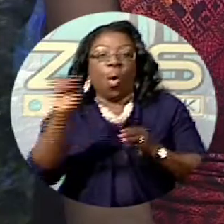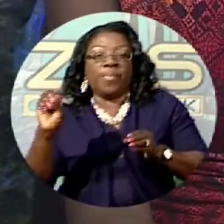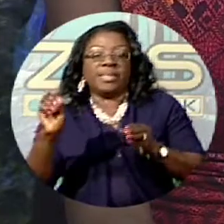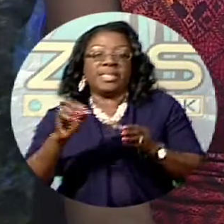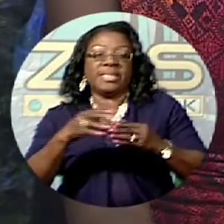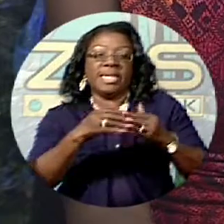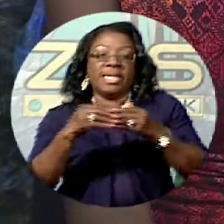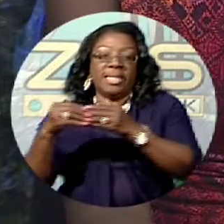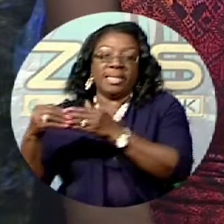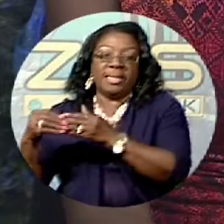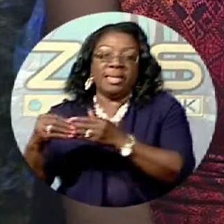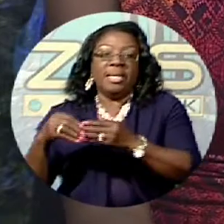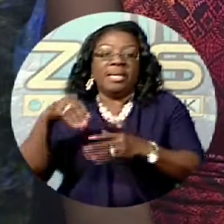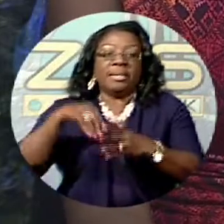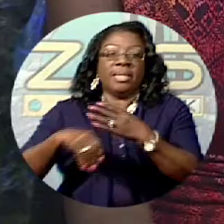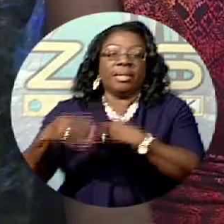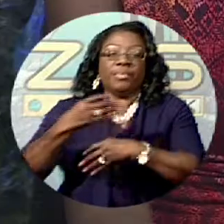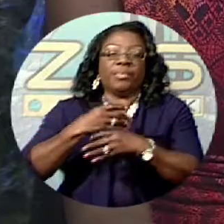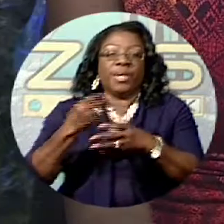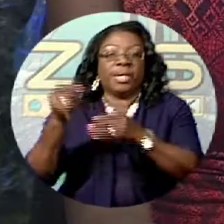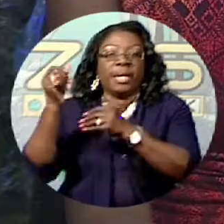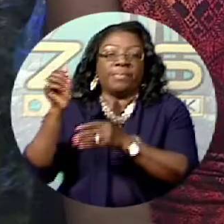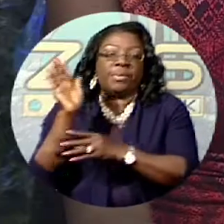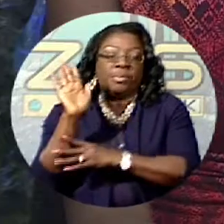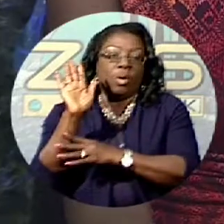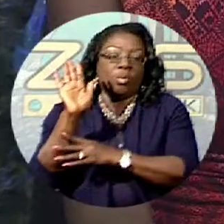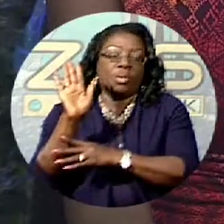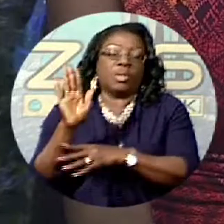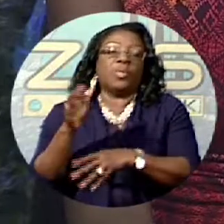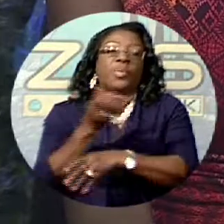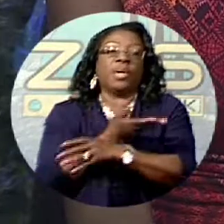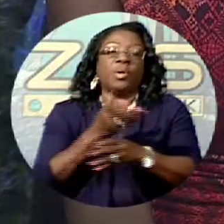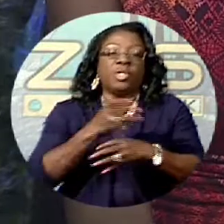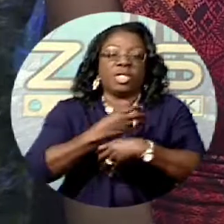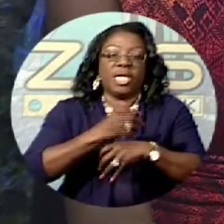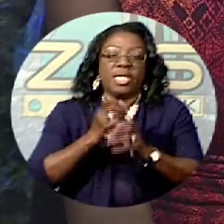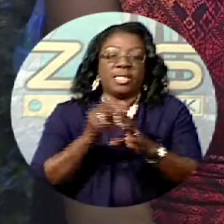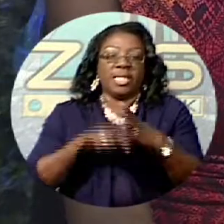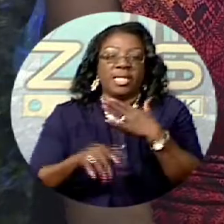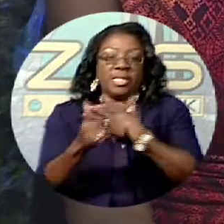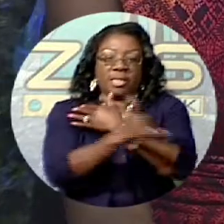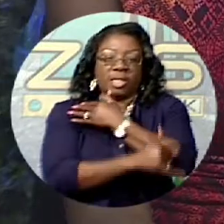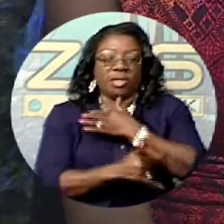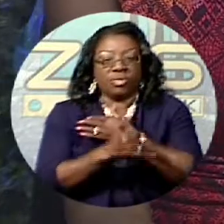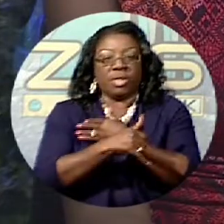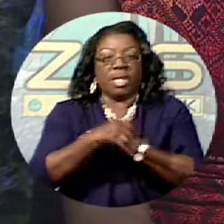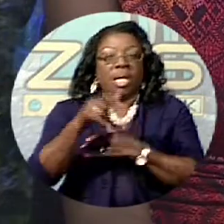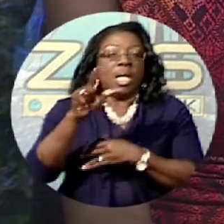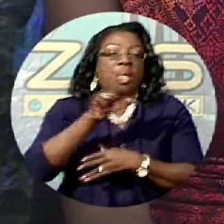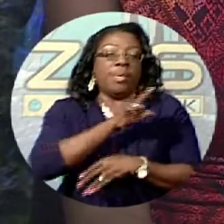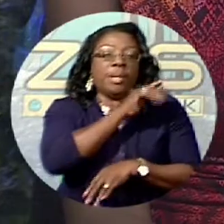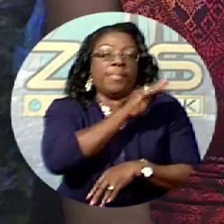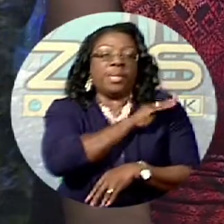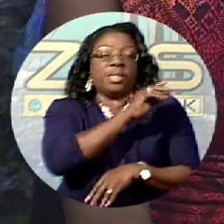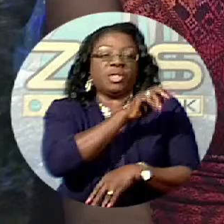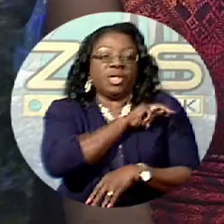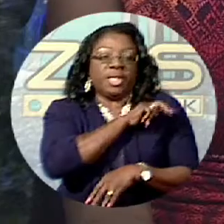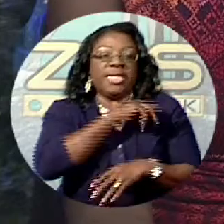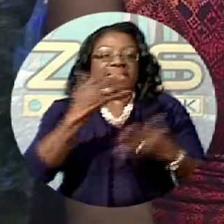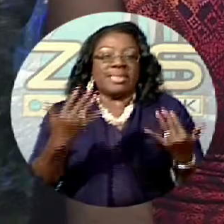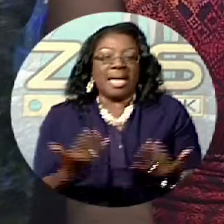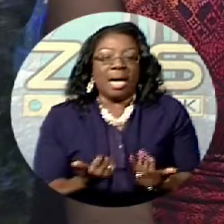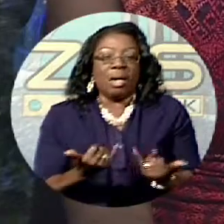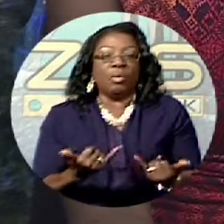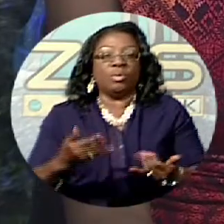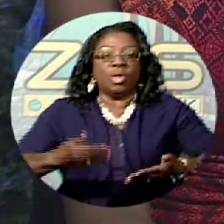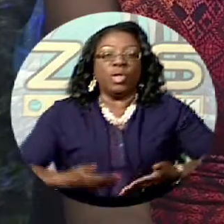the mantle to help bring about change in this country. Long Island MP Loretta Butler-Turner is now the official leader of the opposition. Surrounded